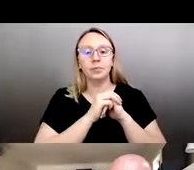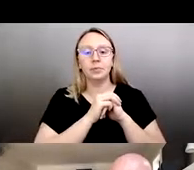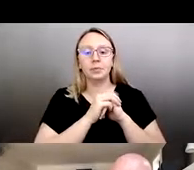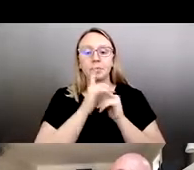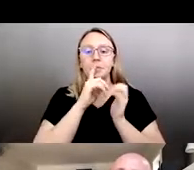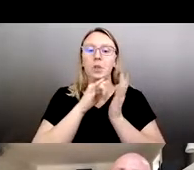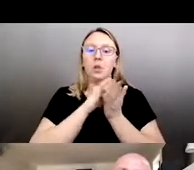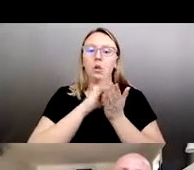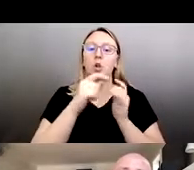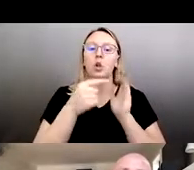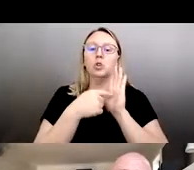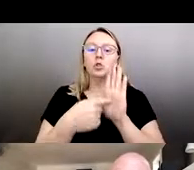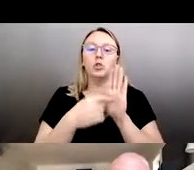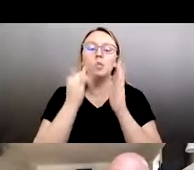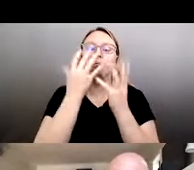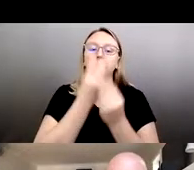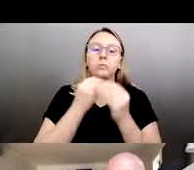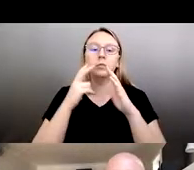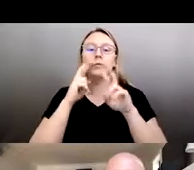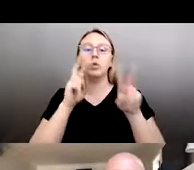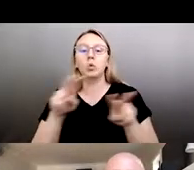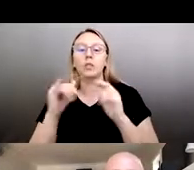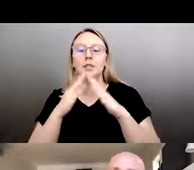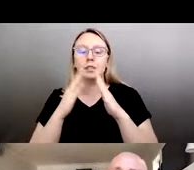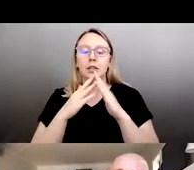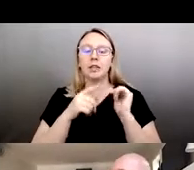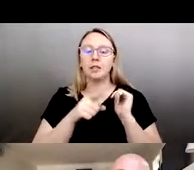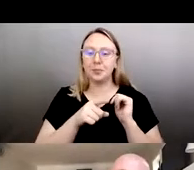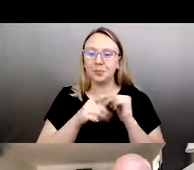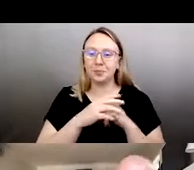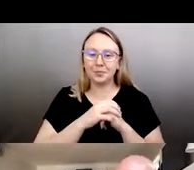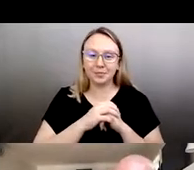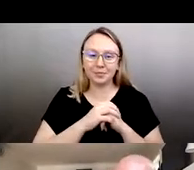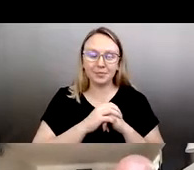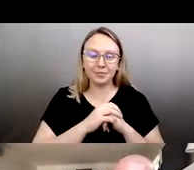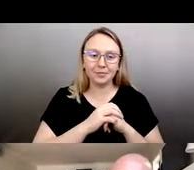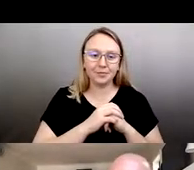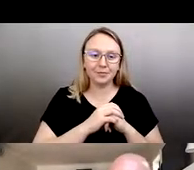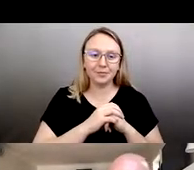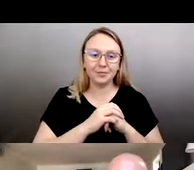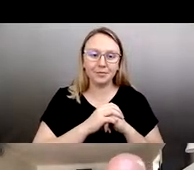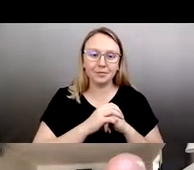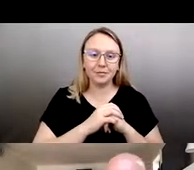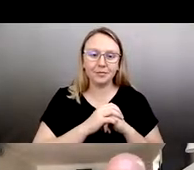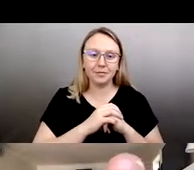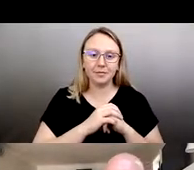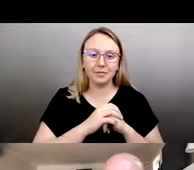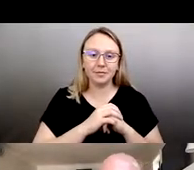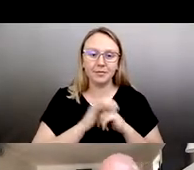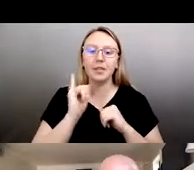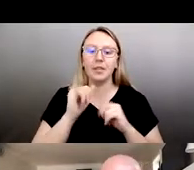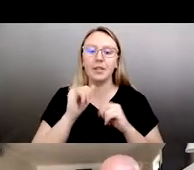view of the city looking over the Chicago River right here. This is kind of going in the opposite direction. I took this going downtown from the